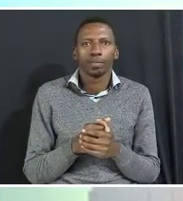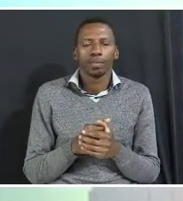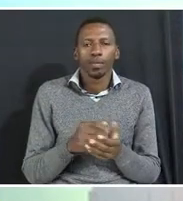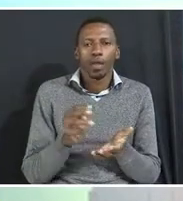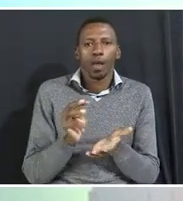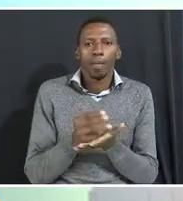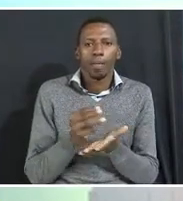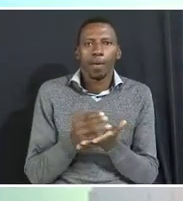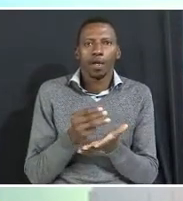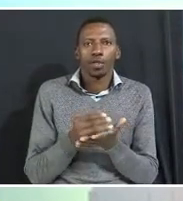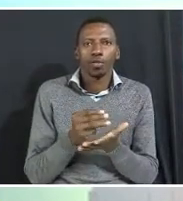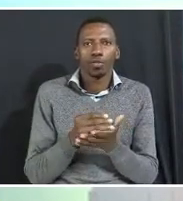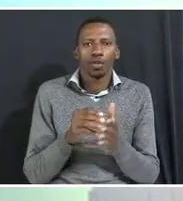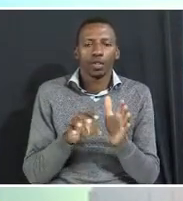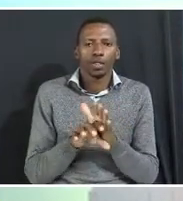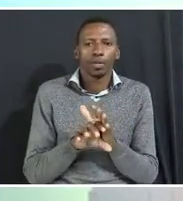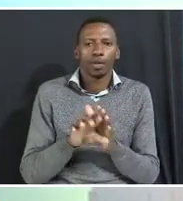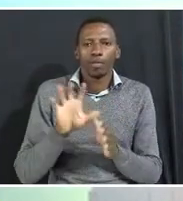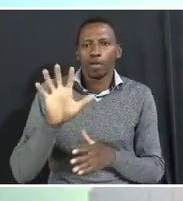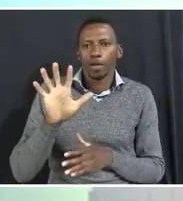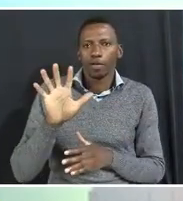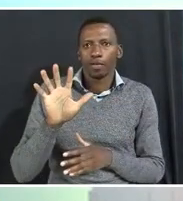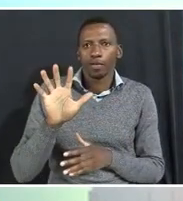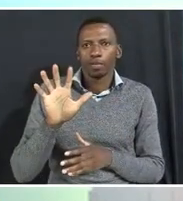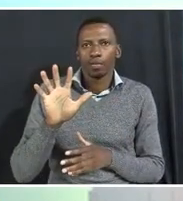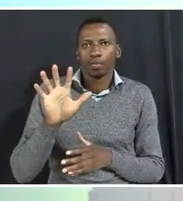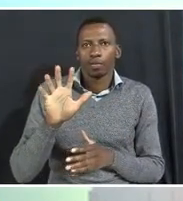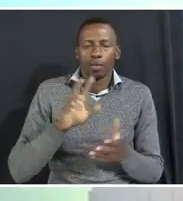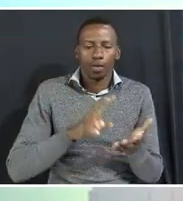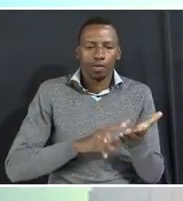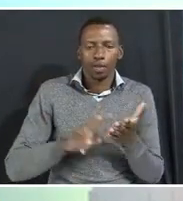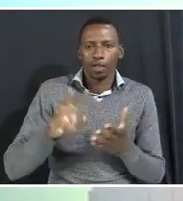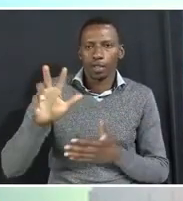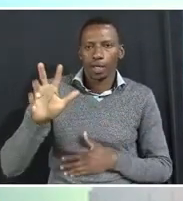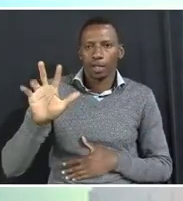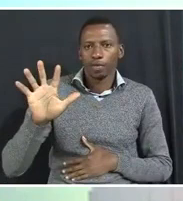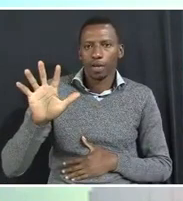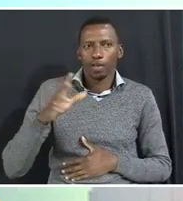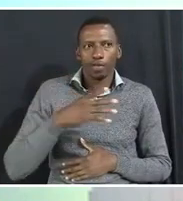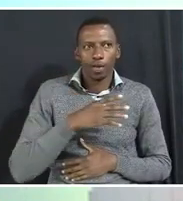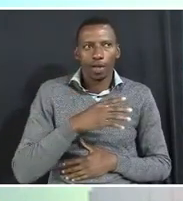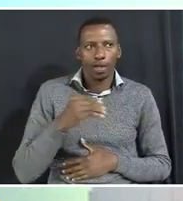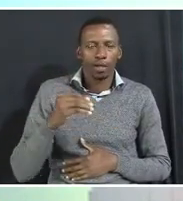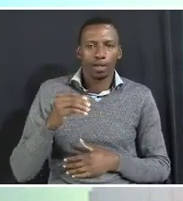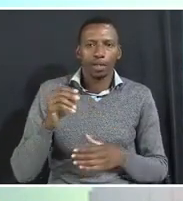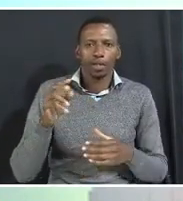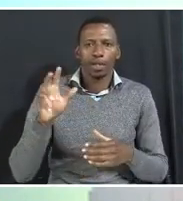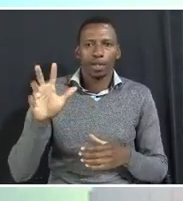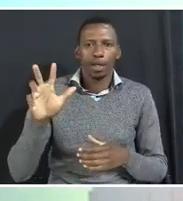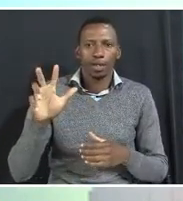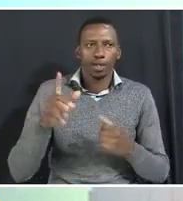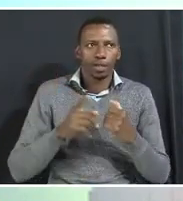Matthew 25, I'm reading verse 35 and 36.